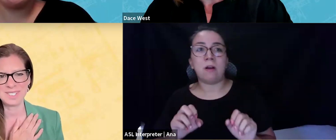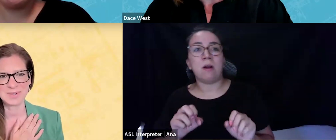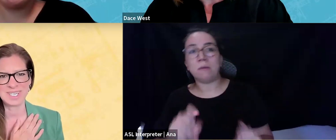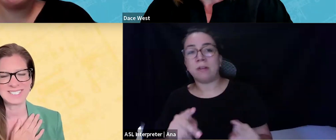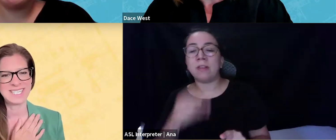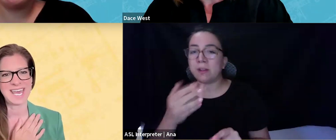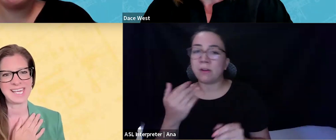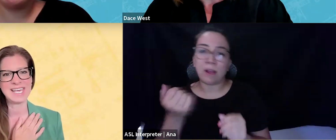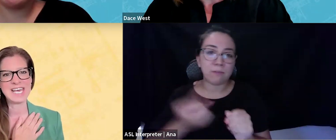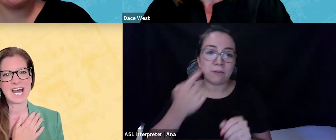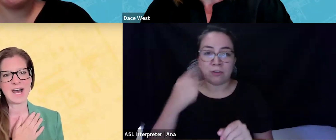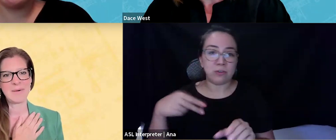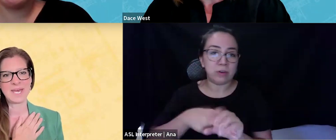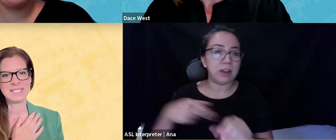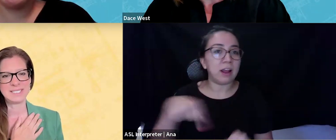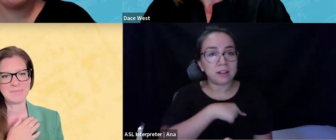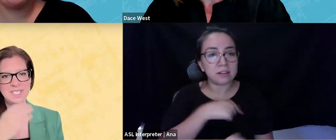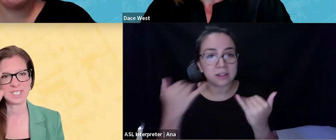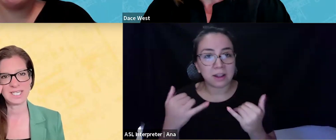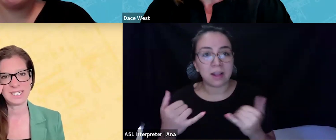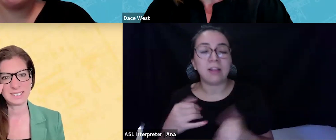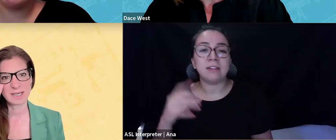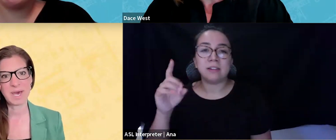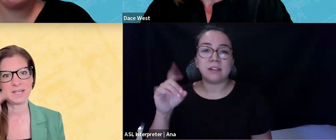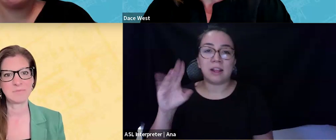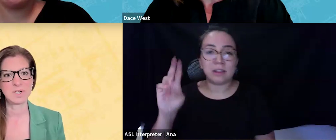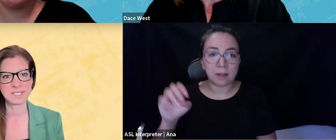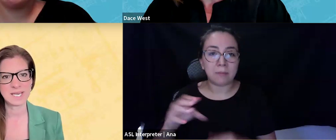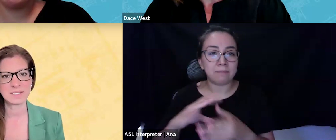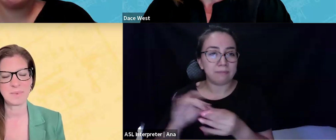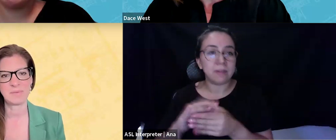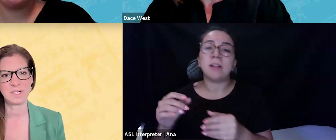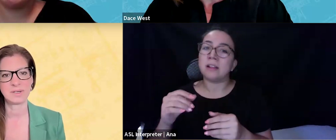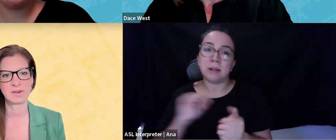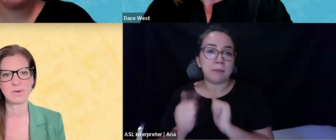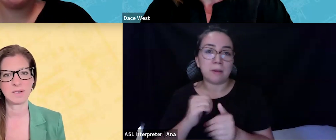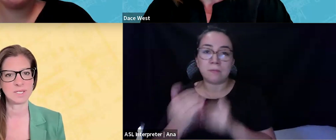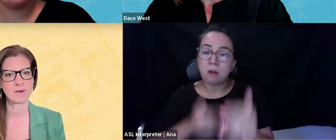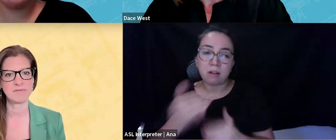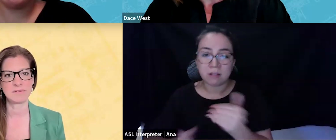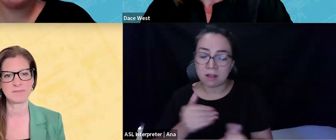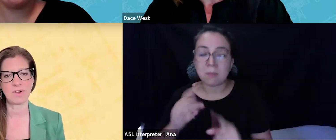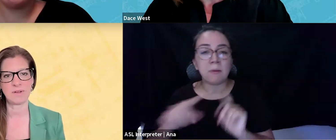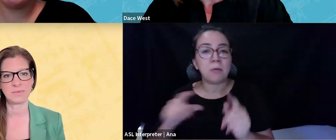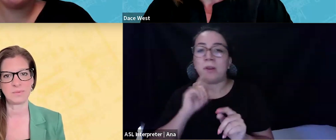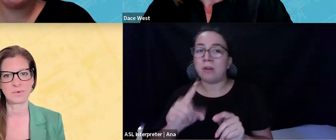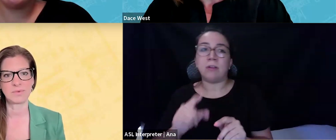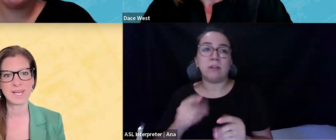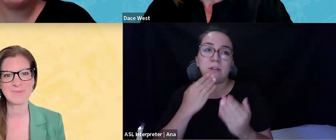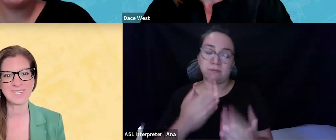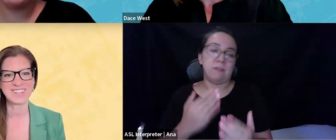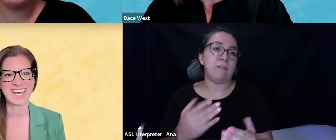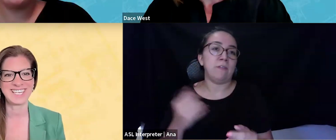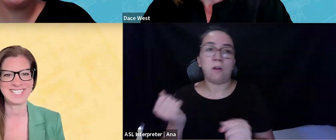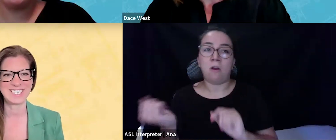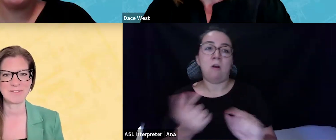for coming to join us today. As Desa mentioned, it is a competitive process, but we are incredibly grateful for all the